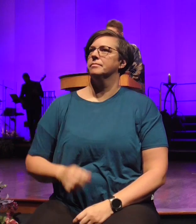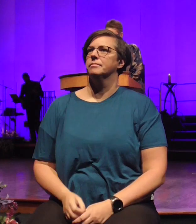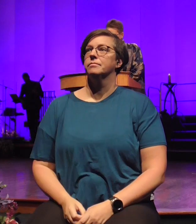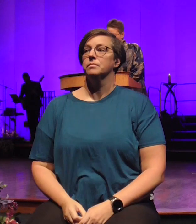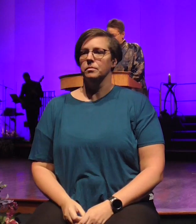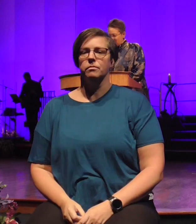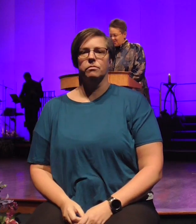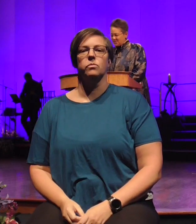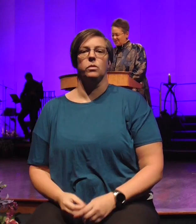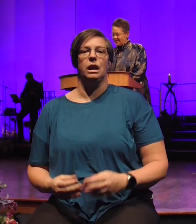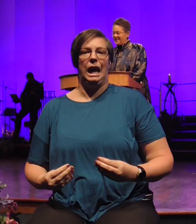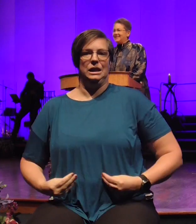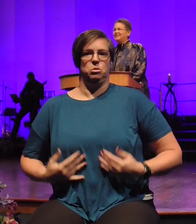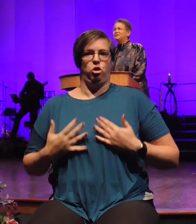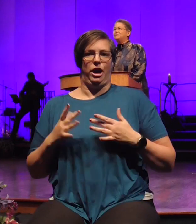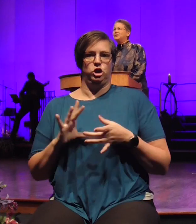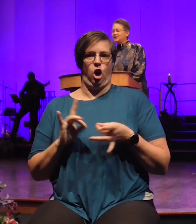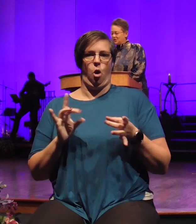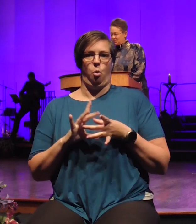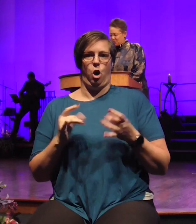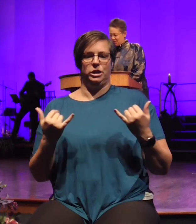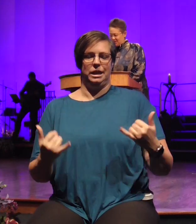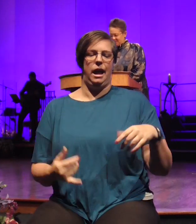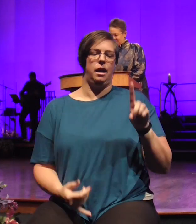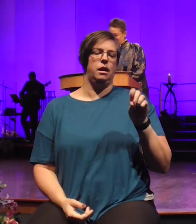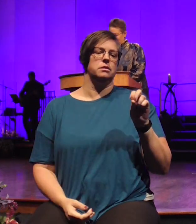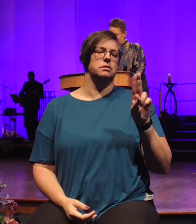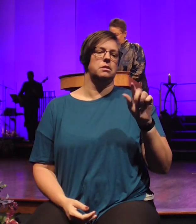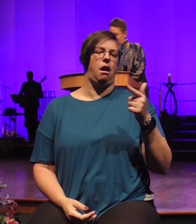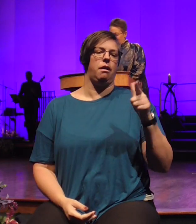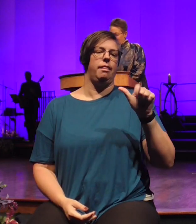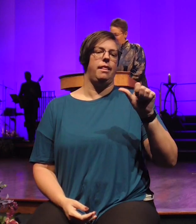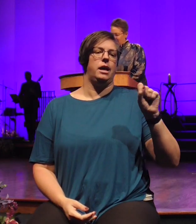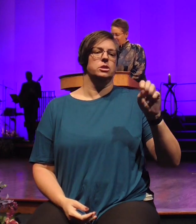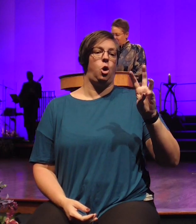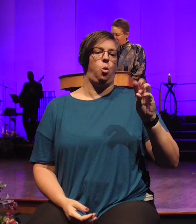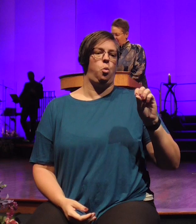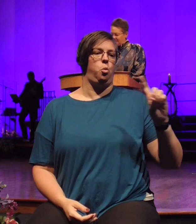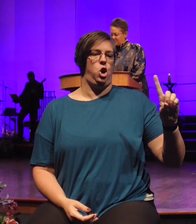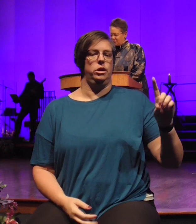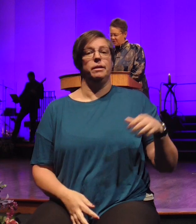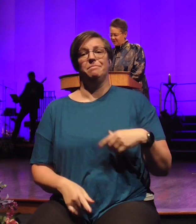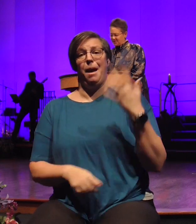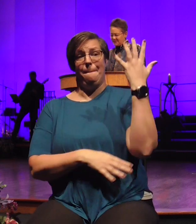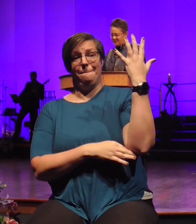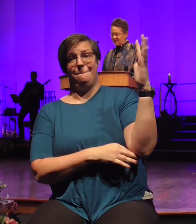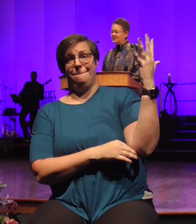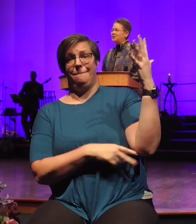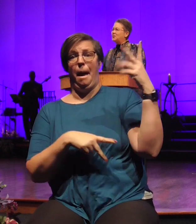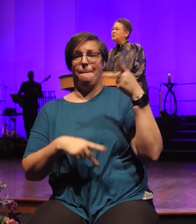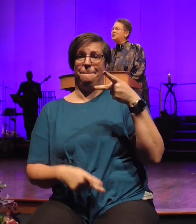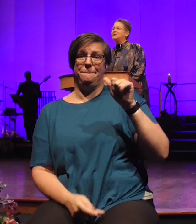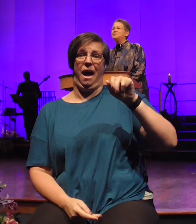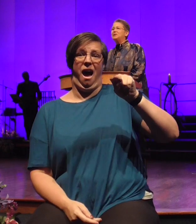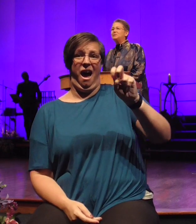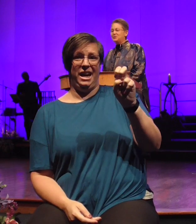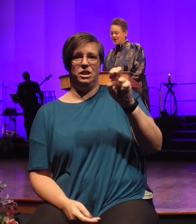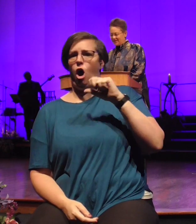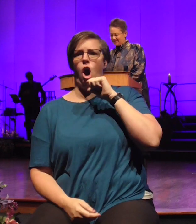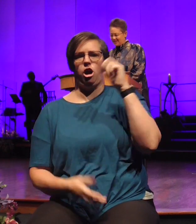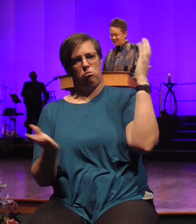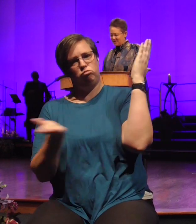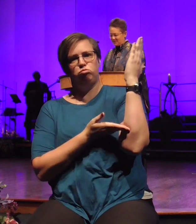Our inspirational words today from Douglas Wood. Jack pines are not lumber trees, and they won't win many